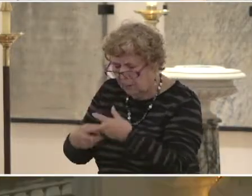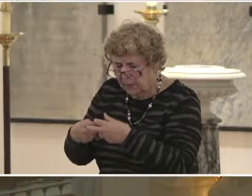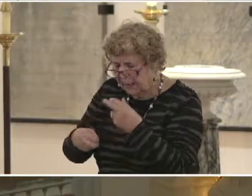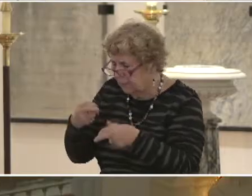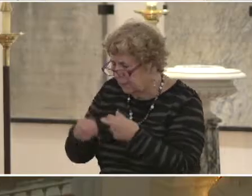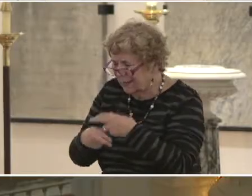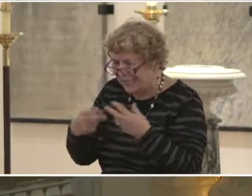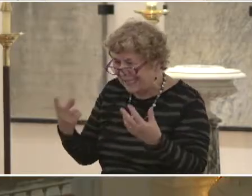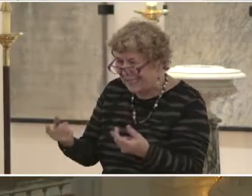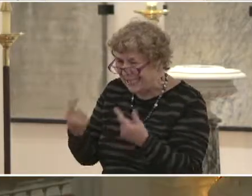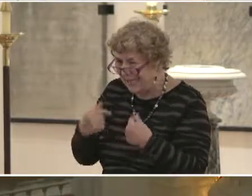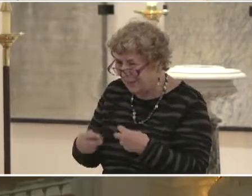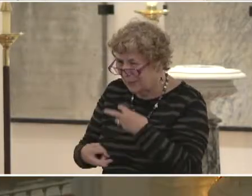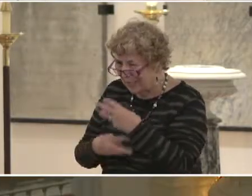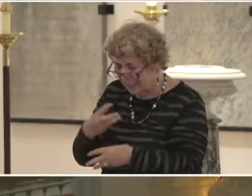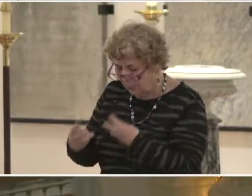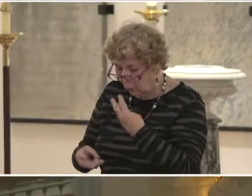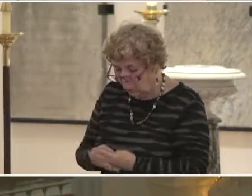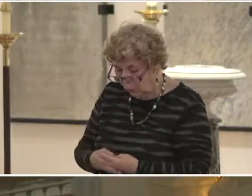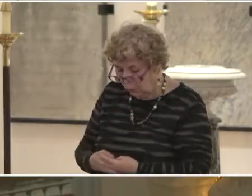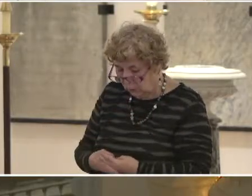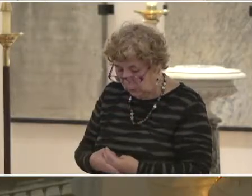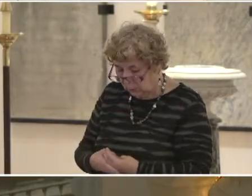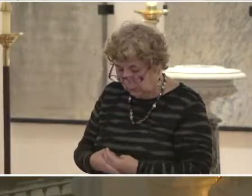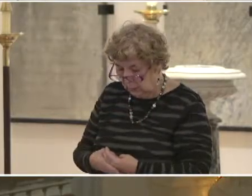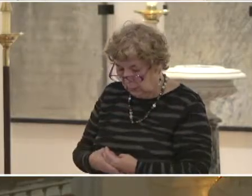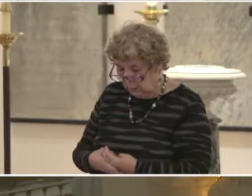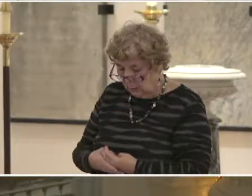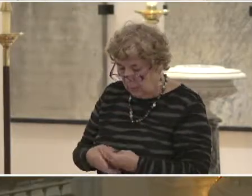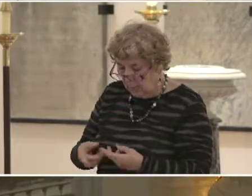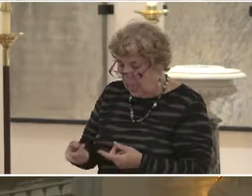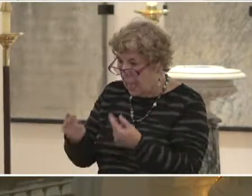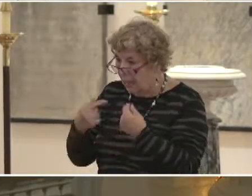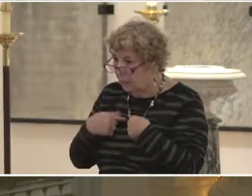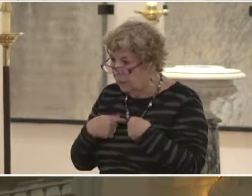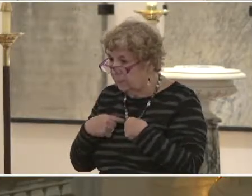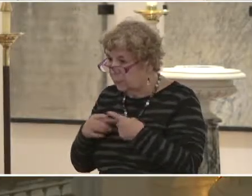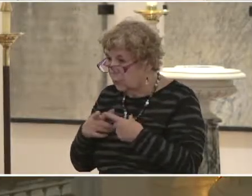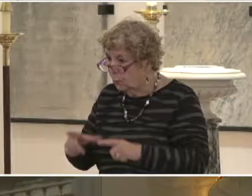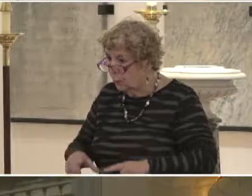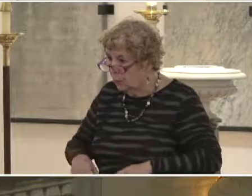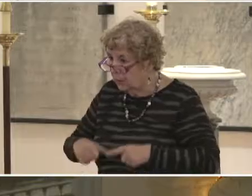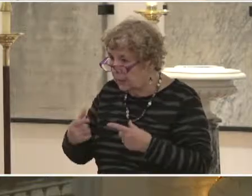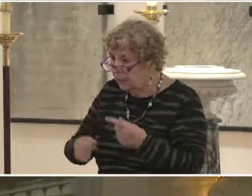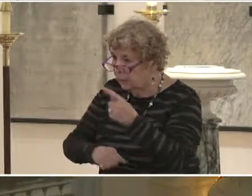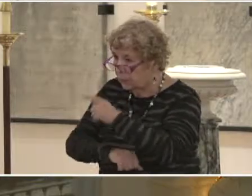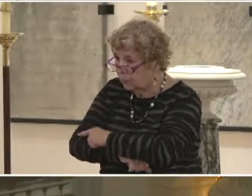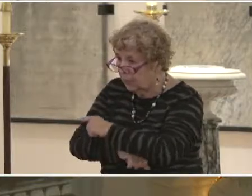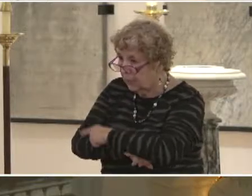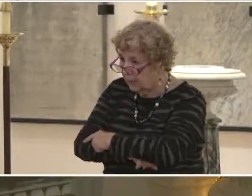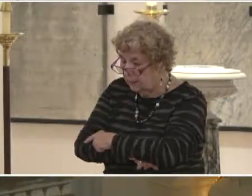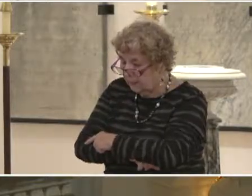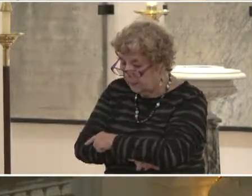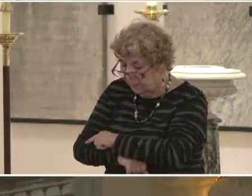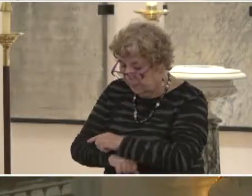How easy it is to feel overwhelmed by the demands of faith and the stress of